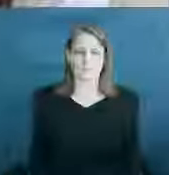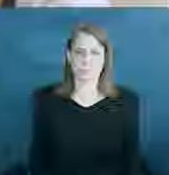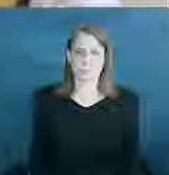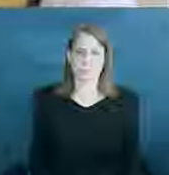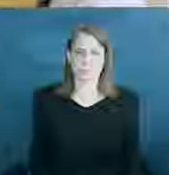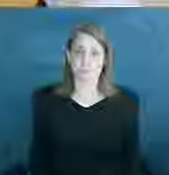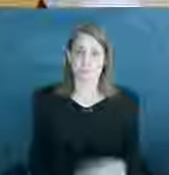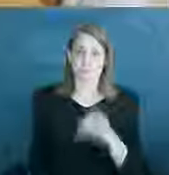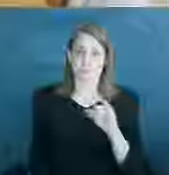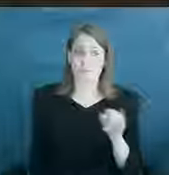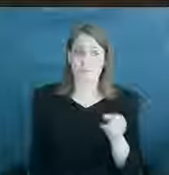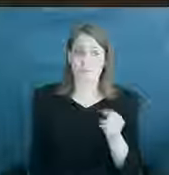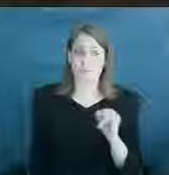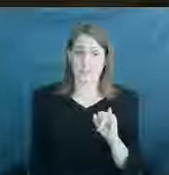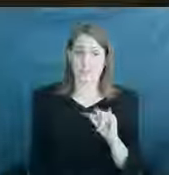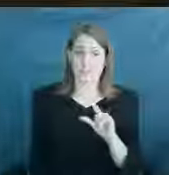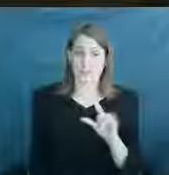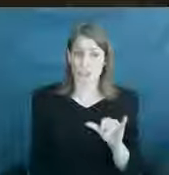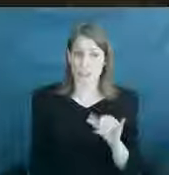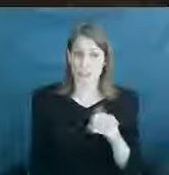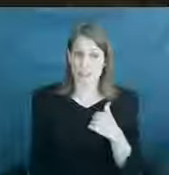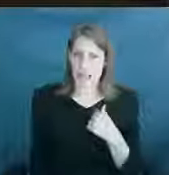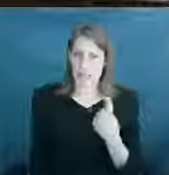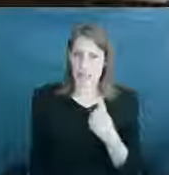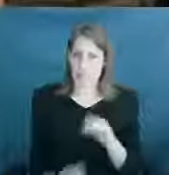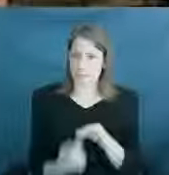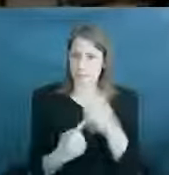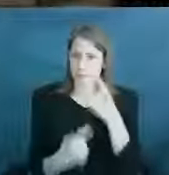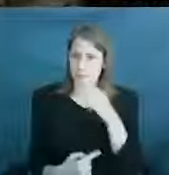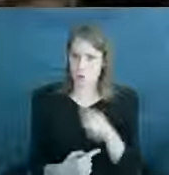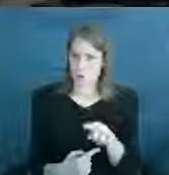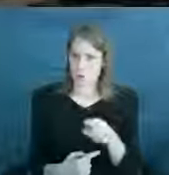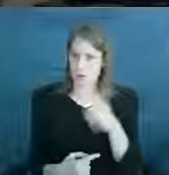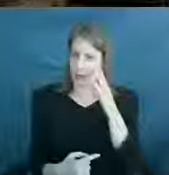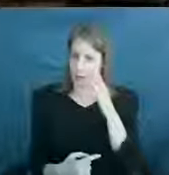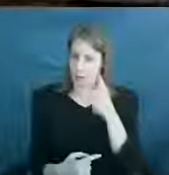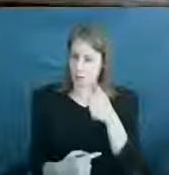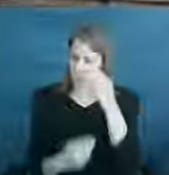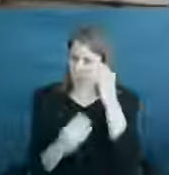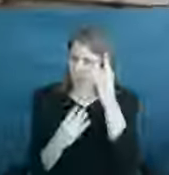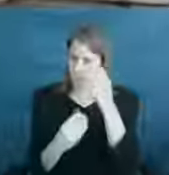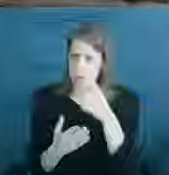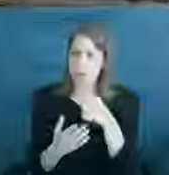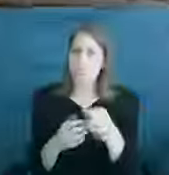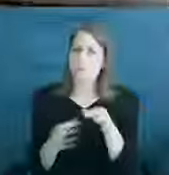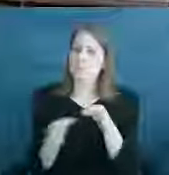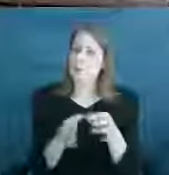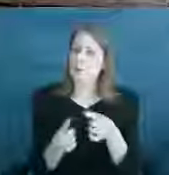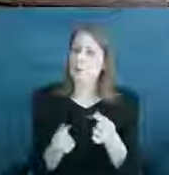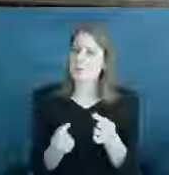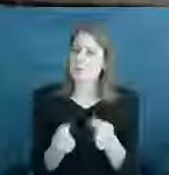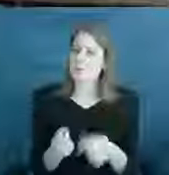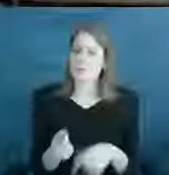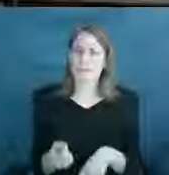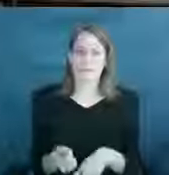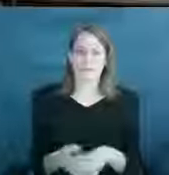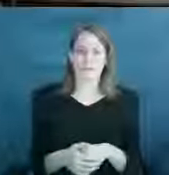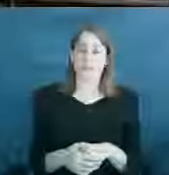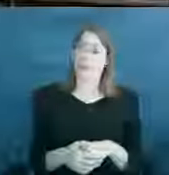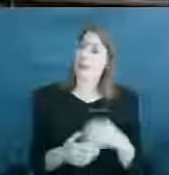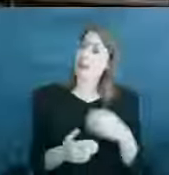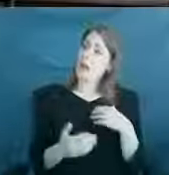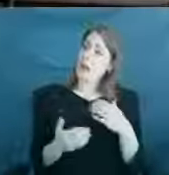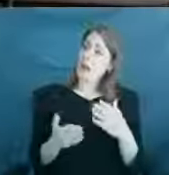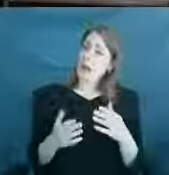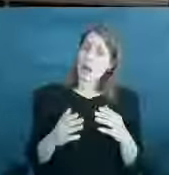Can you see what I mean? This is brilliant stuff. Now, Jenny, I've got a special something for you today to make this mould